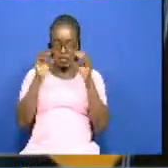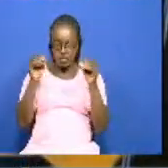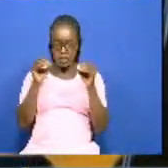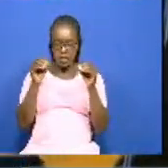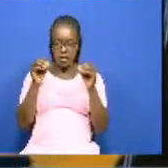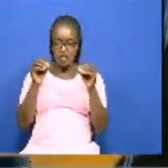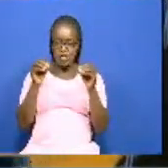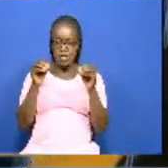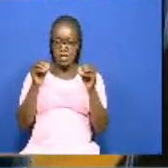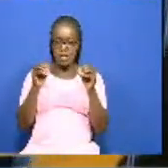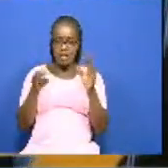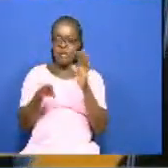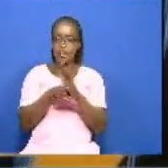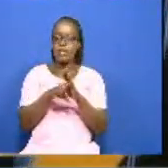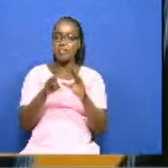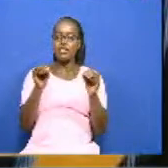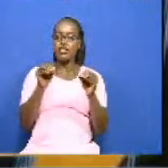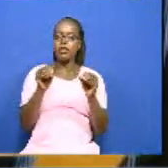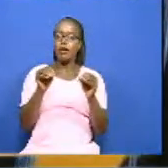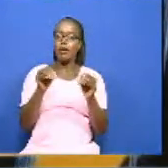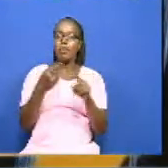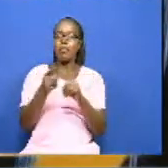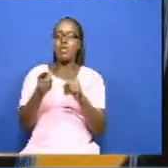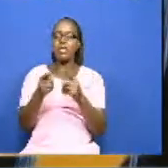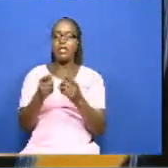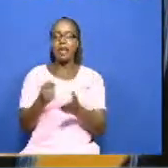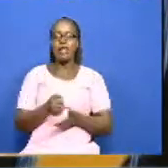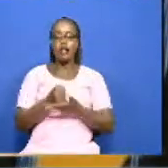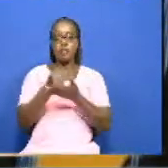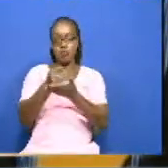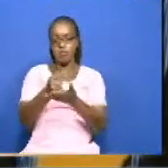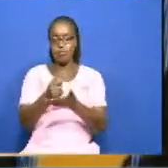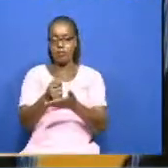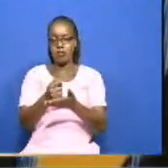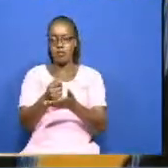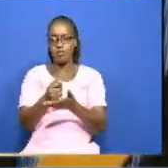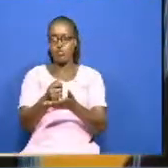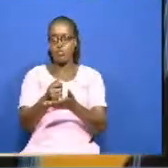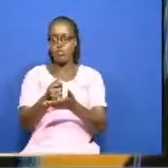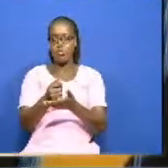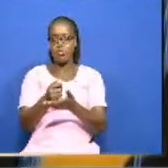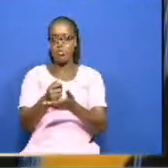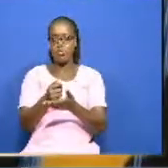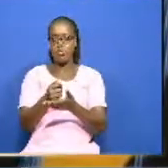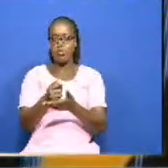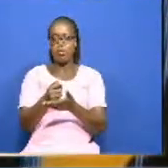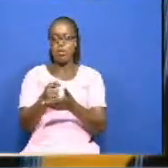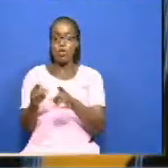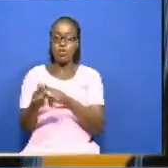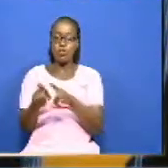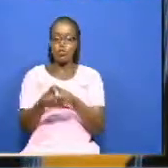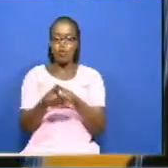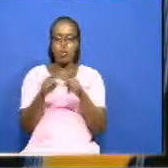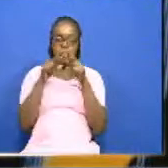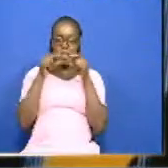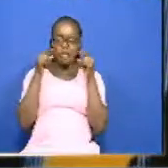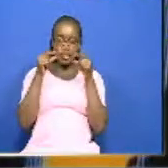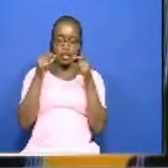away, make sure you get a mask for that child. Beyond that, we are also making